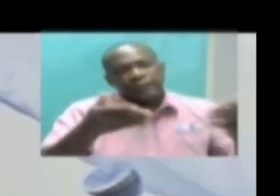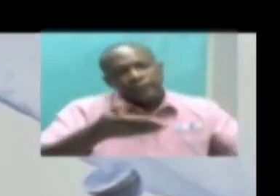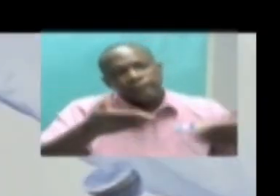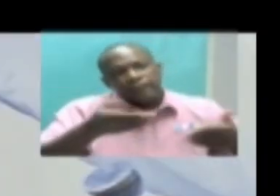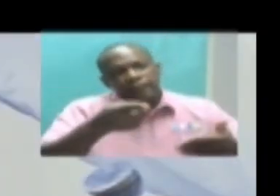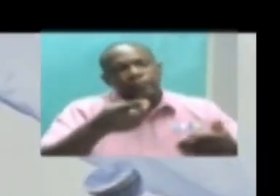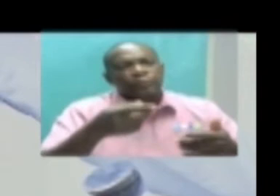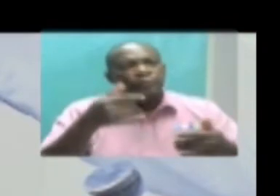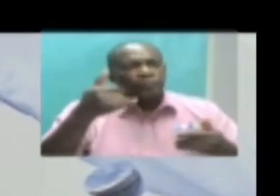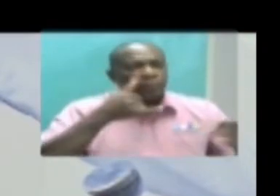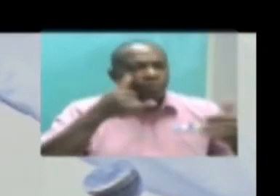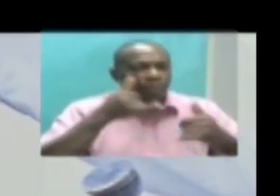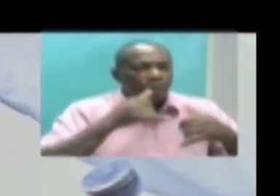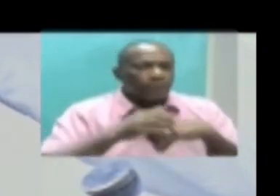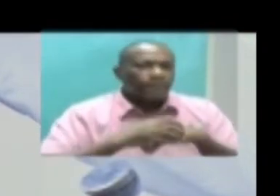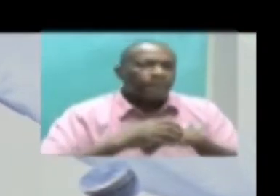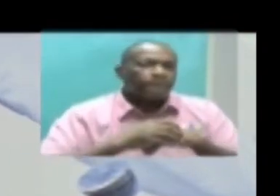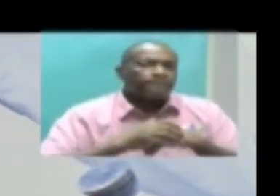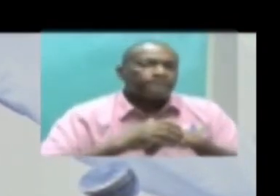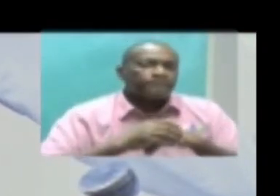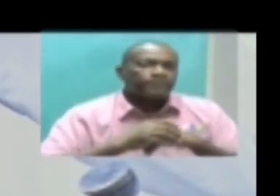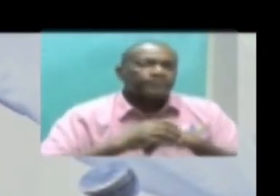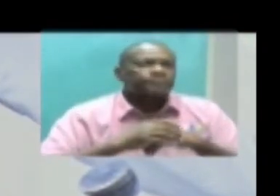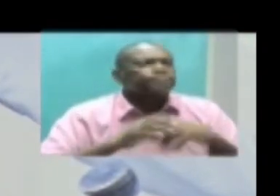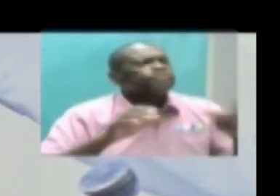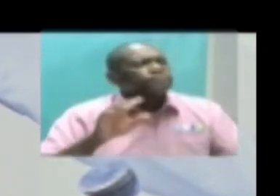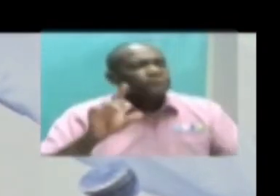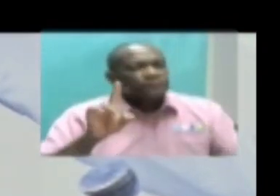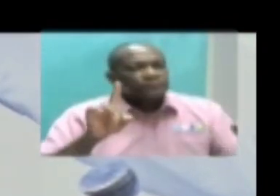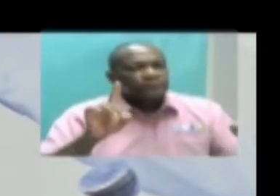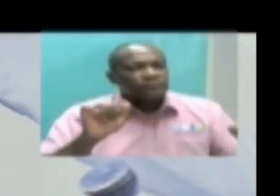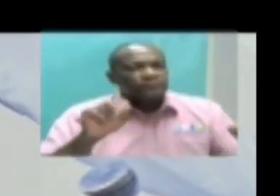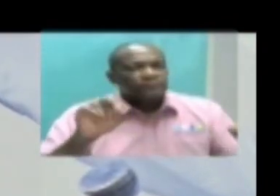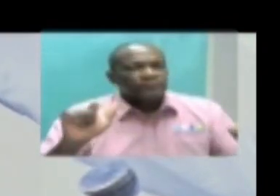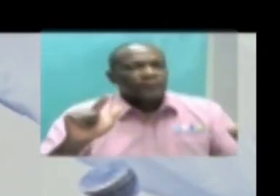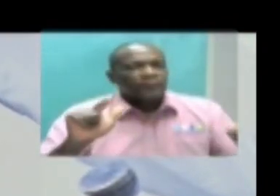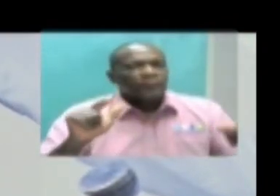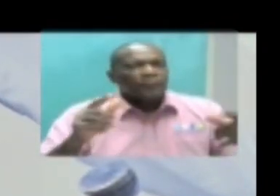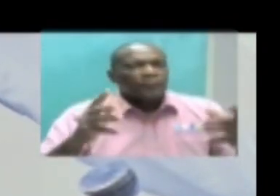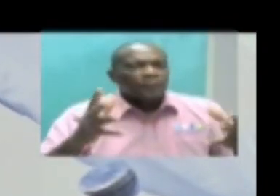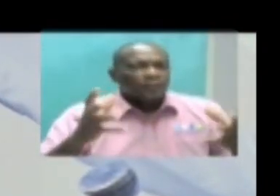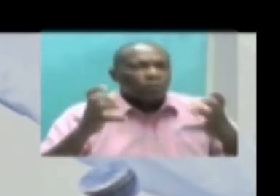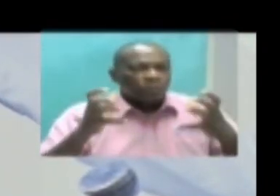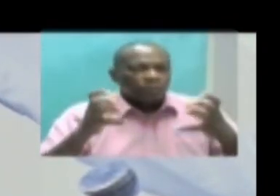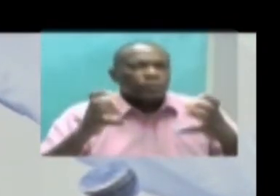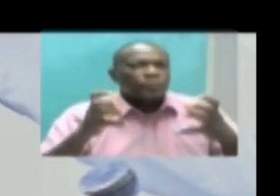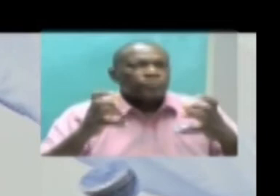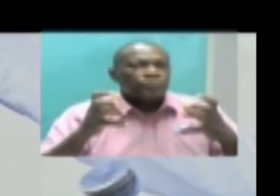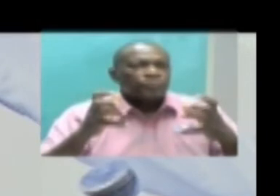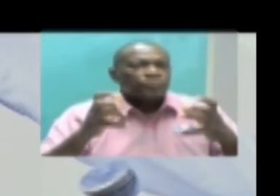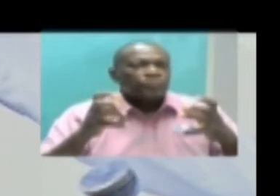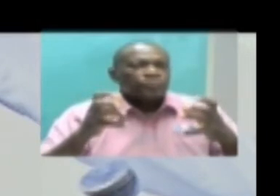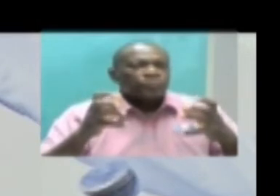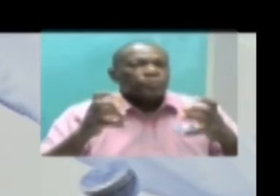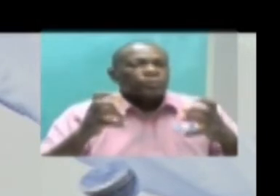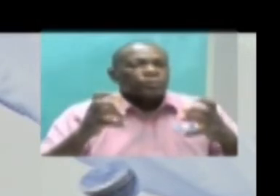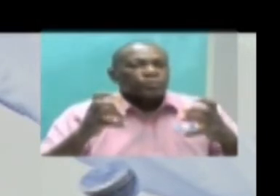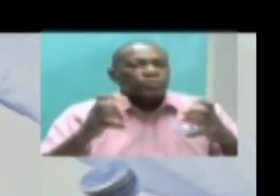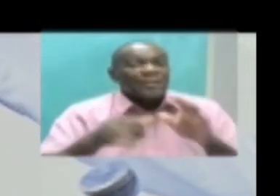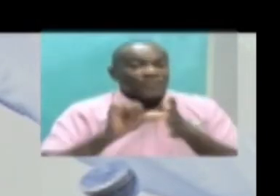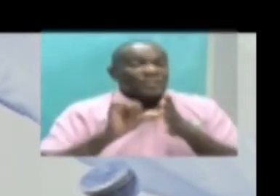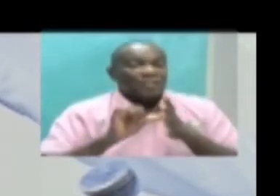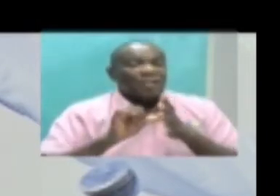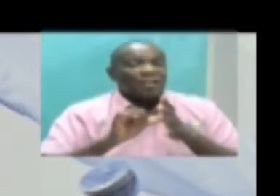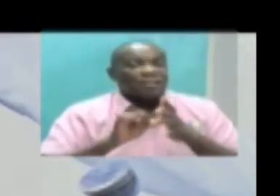Daniel, I want you to drive home for us that we are facing a dangerous space.